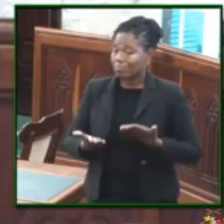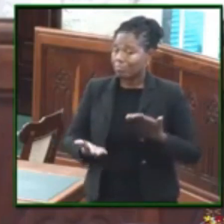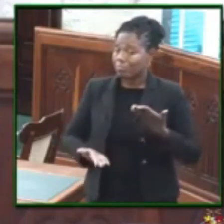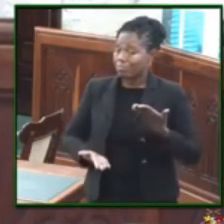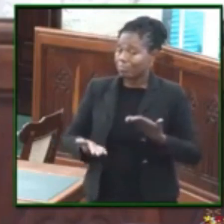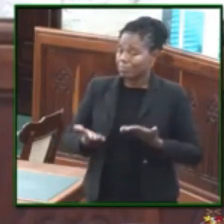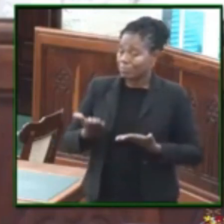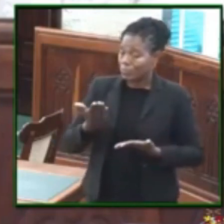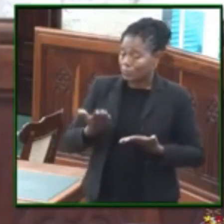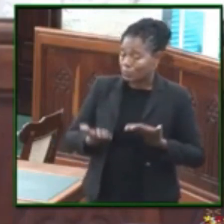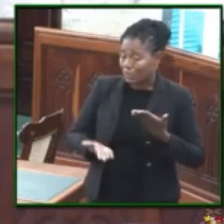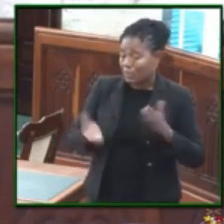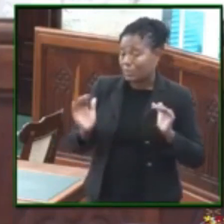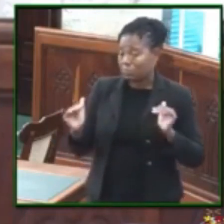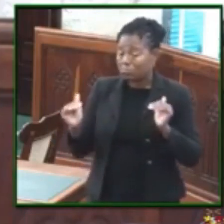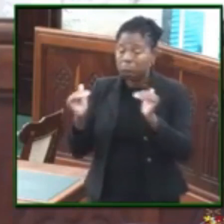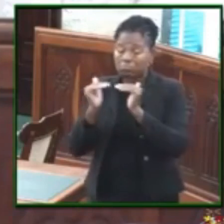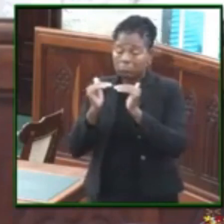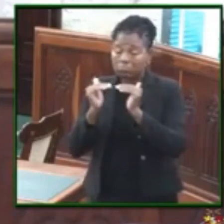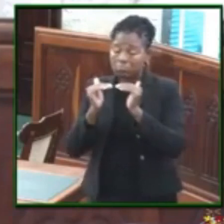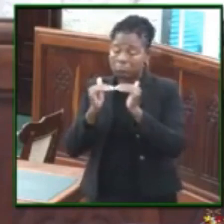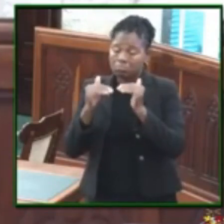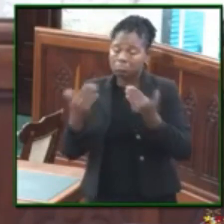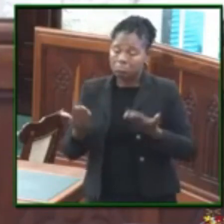perhaps, and this is to be fair,